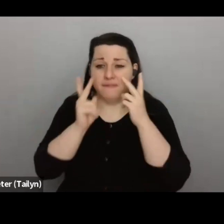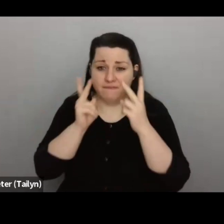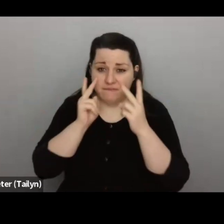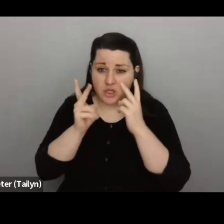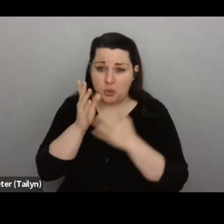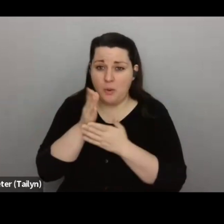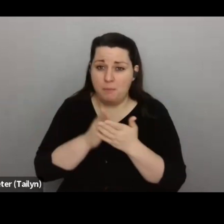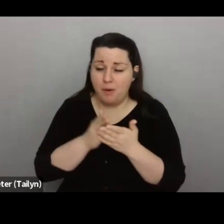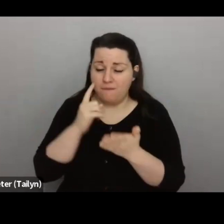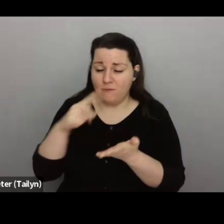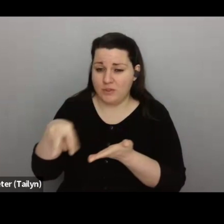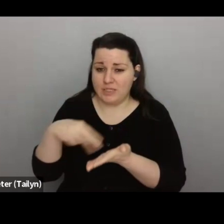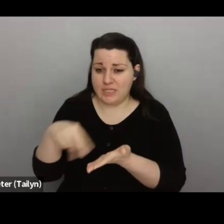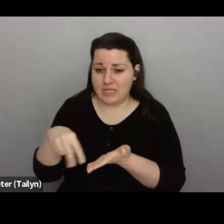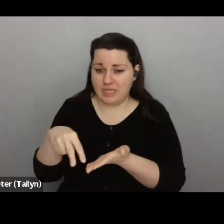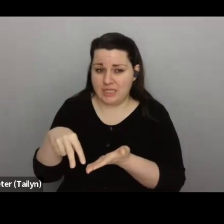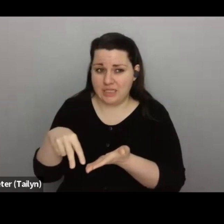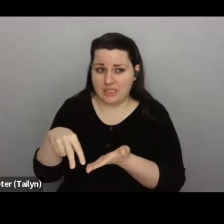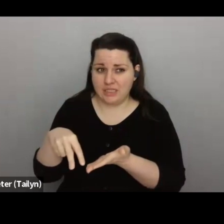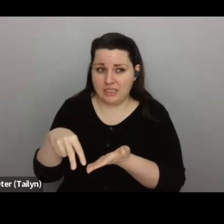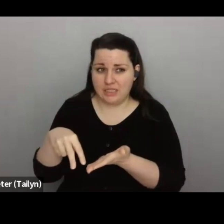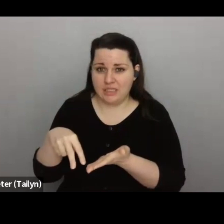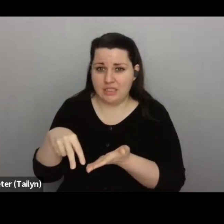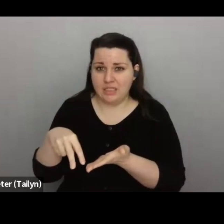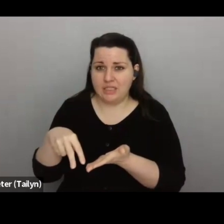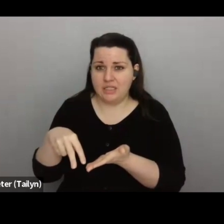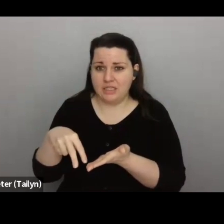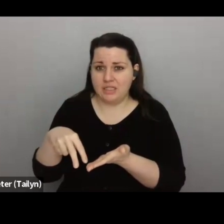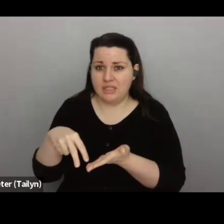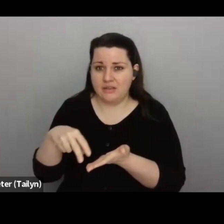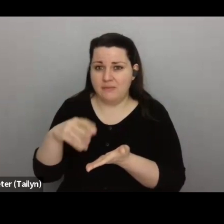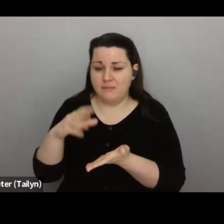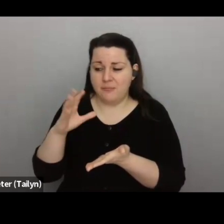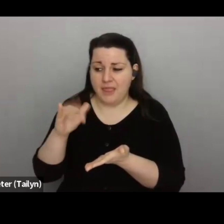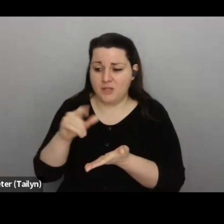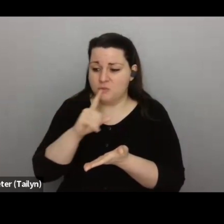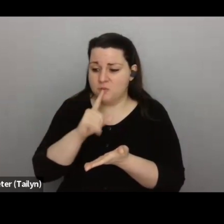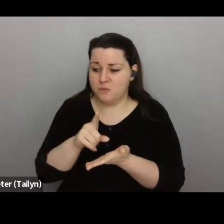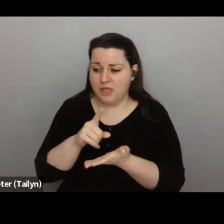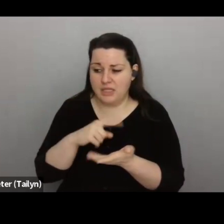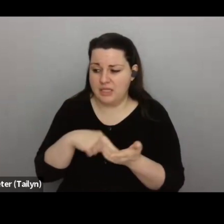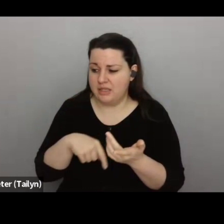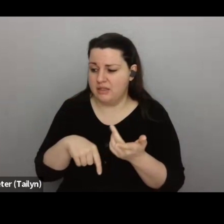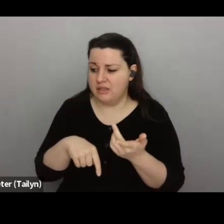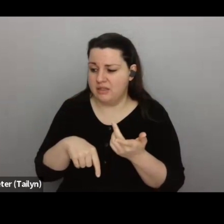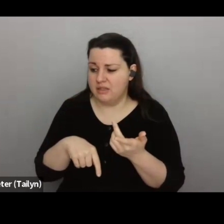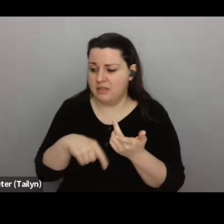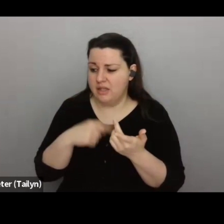for dance, that it would just come down to a little bit